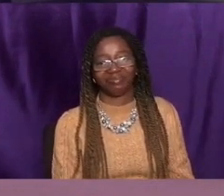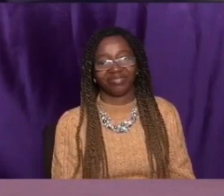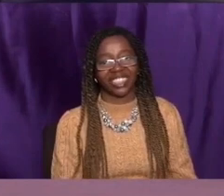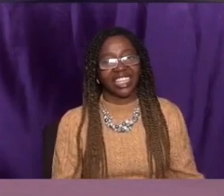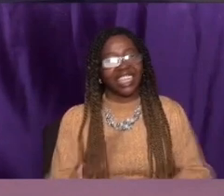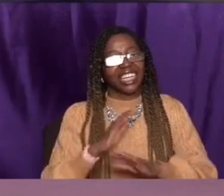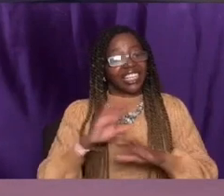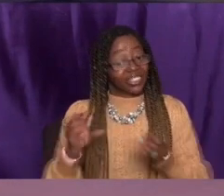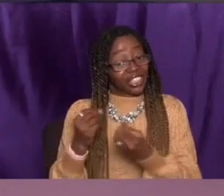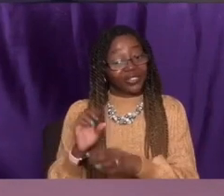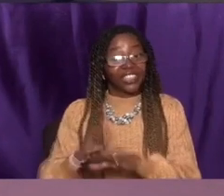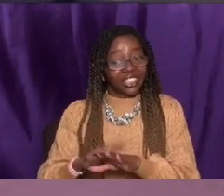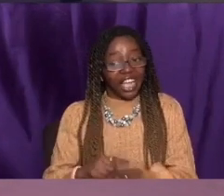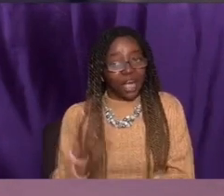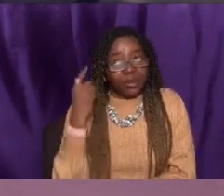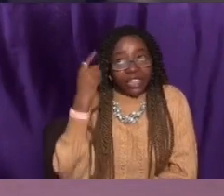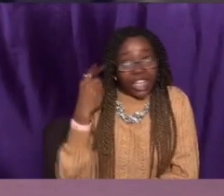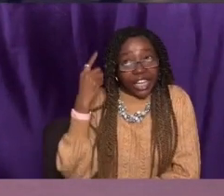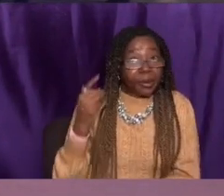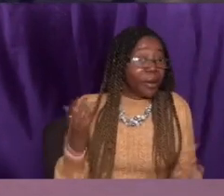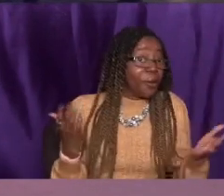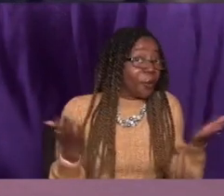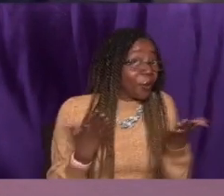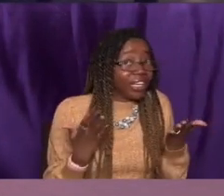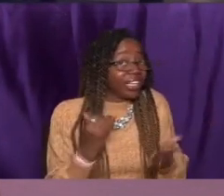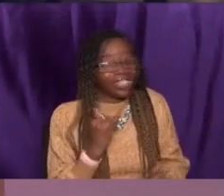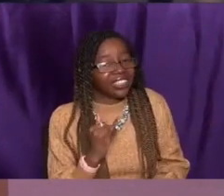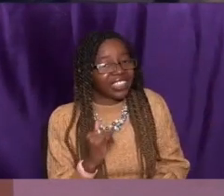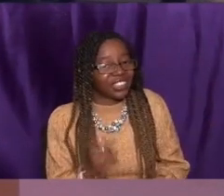Don't y'all spend time wondering what it is.